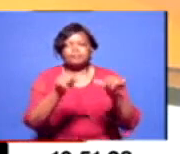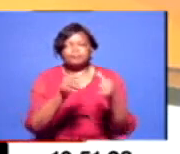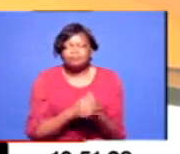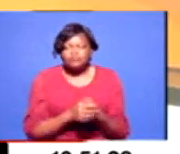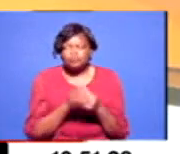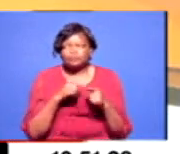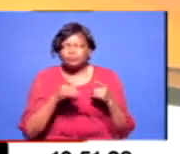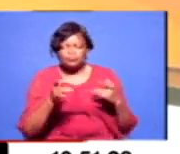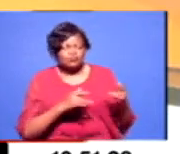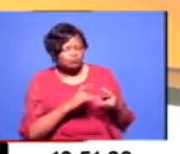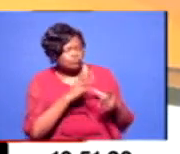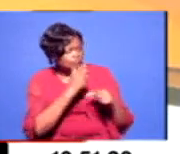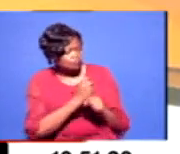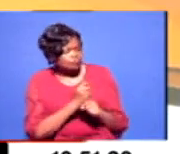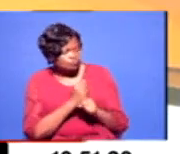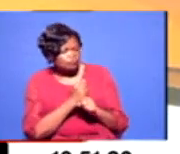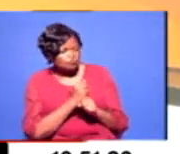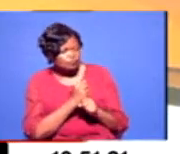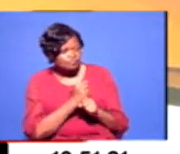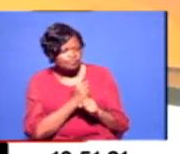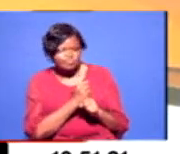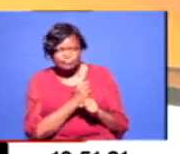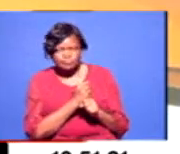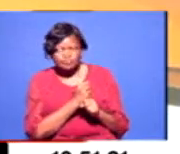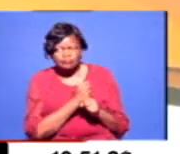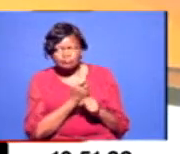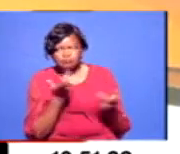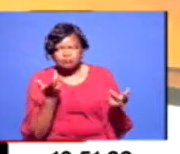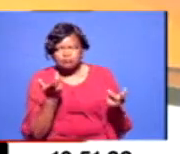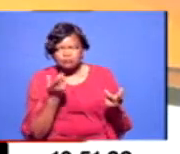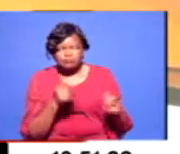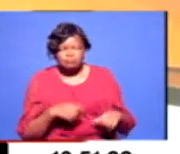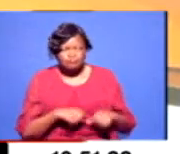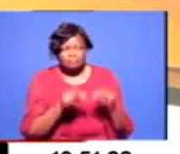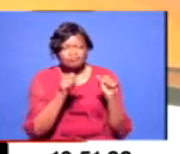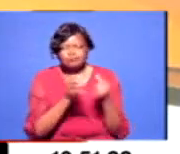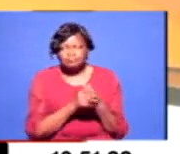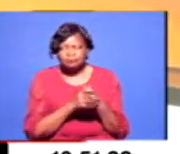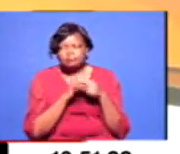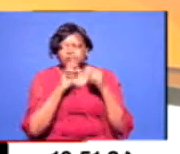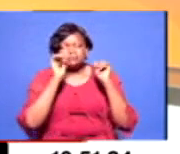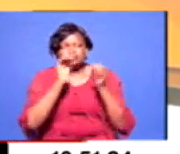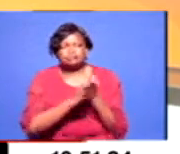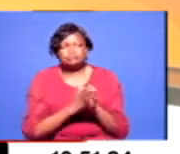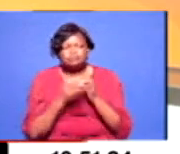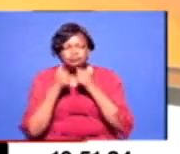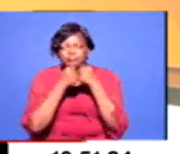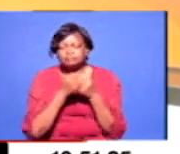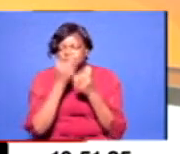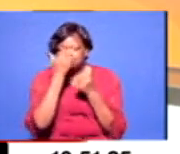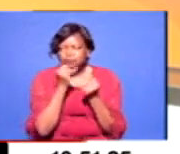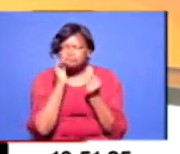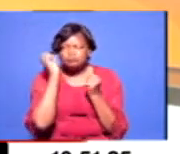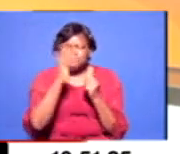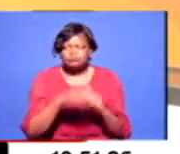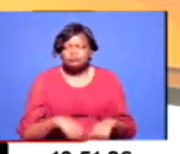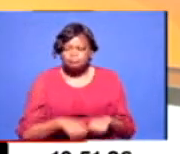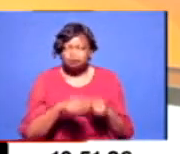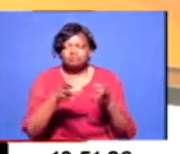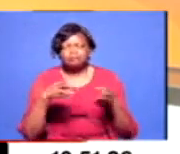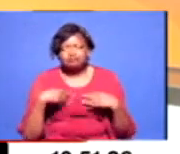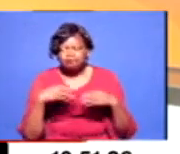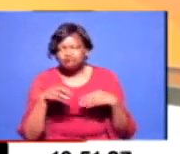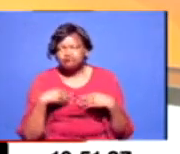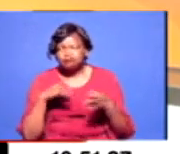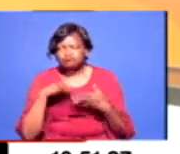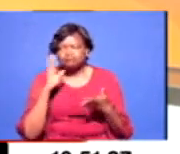looking at your organization, the sustainability could be a challenge because you will continue receiving